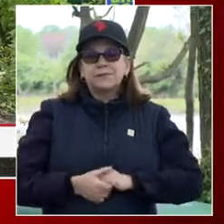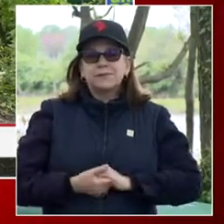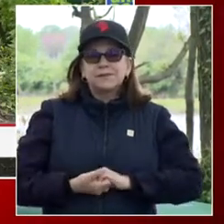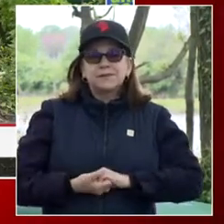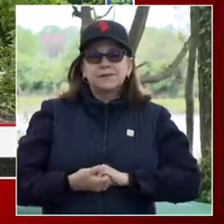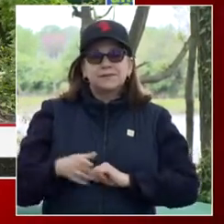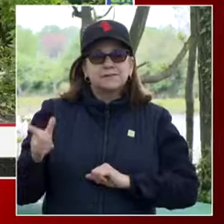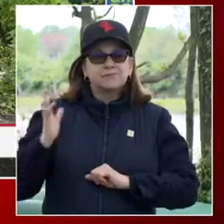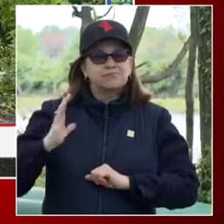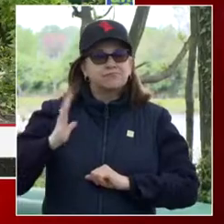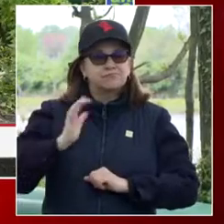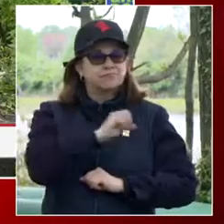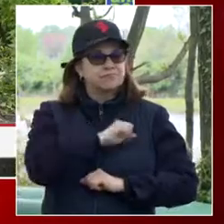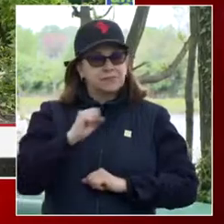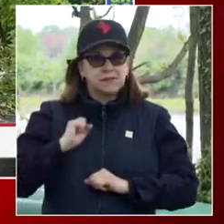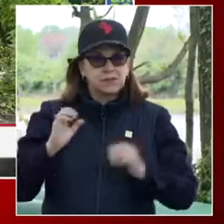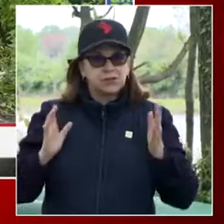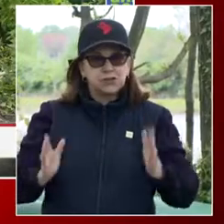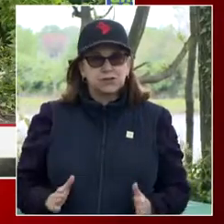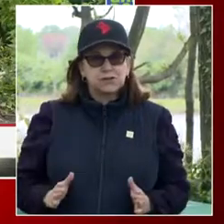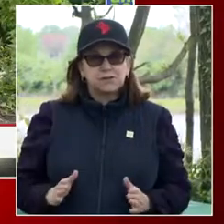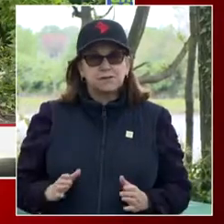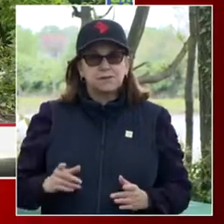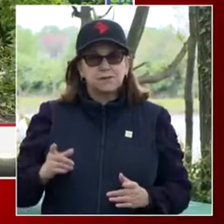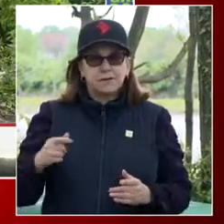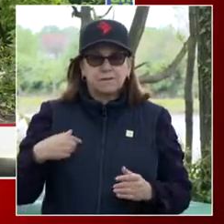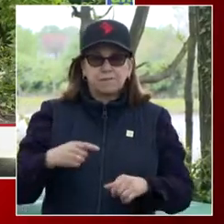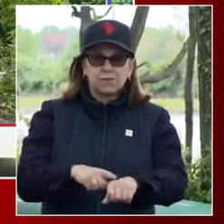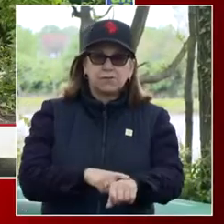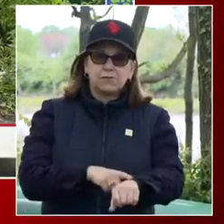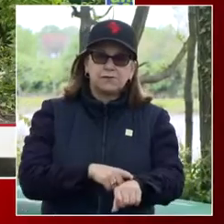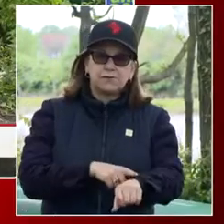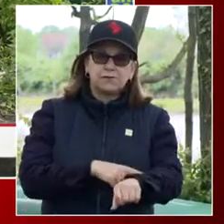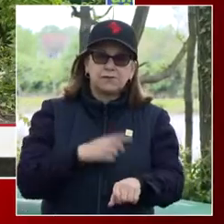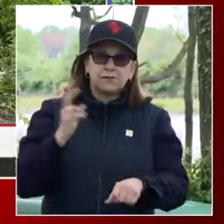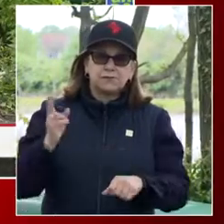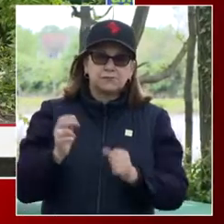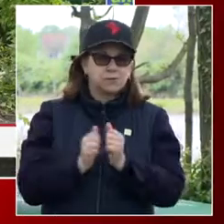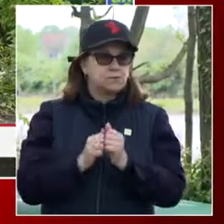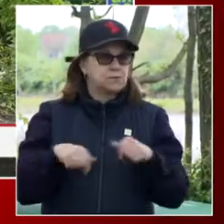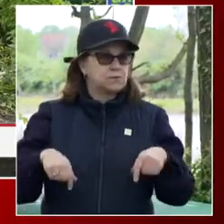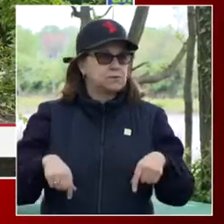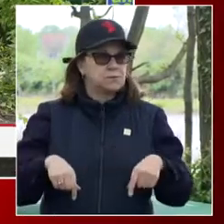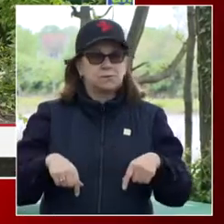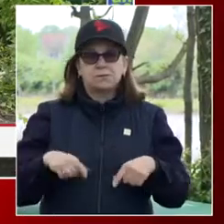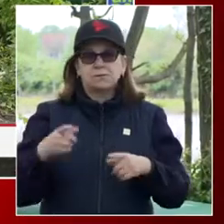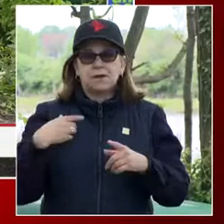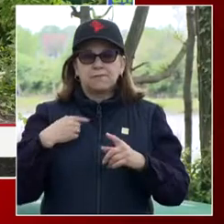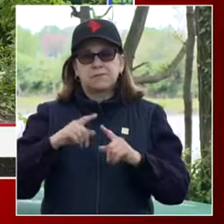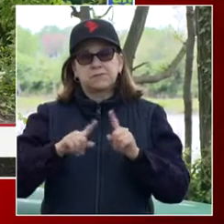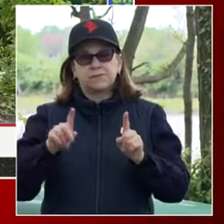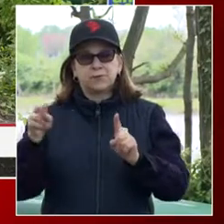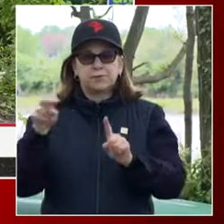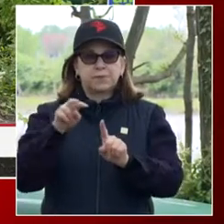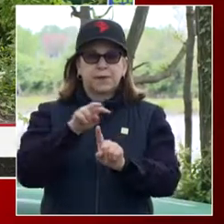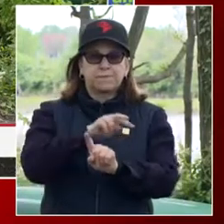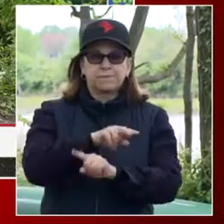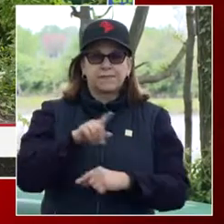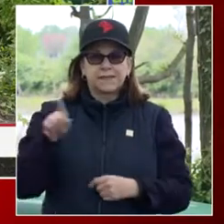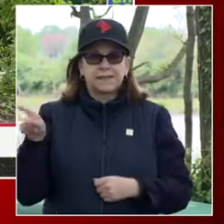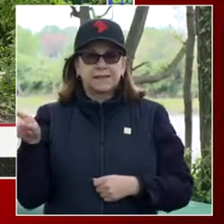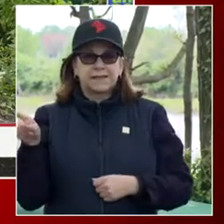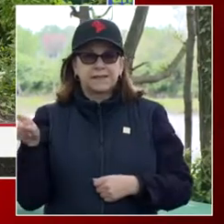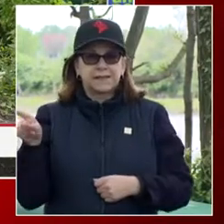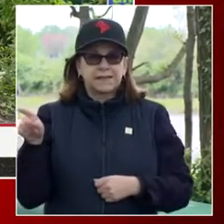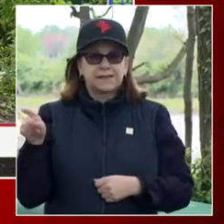who have long histories of working both sides of the aisle. You saw a first ever